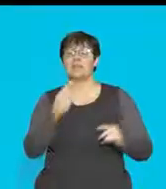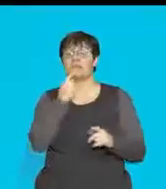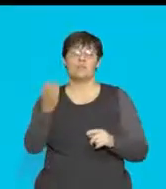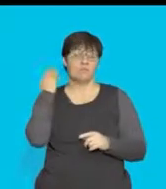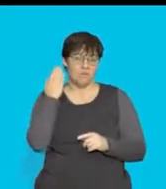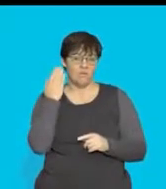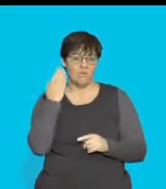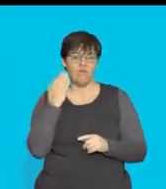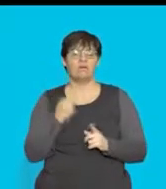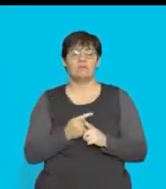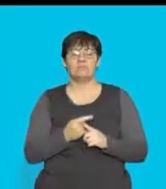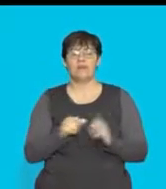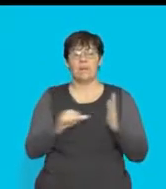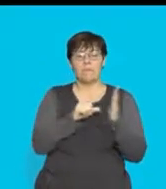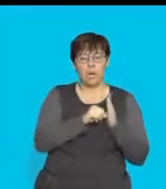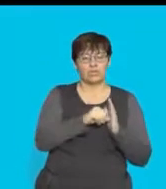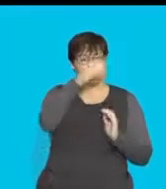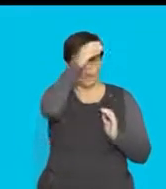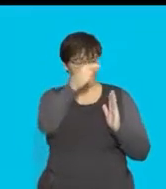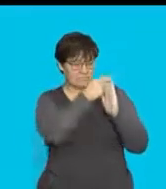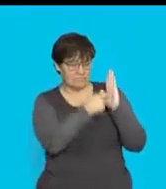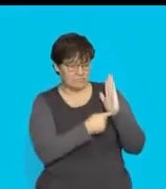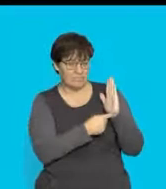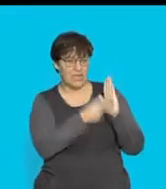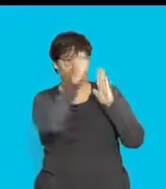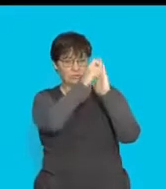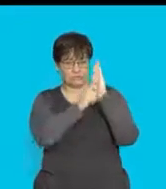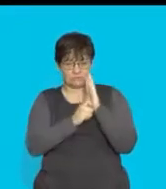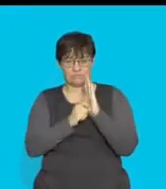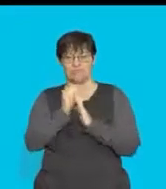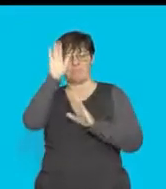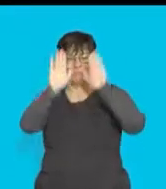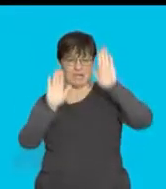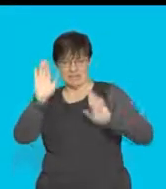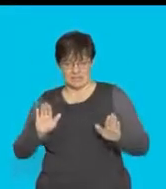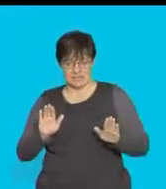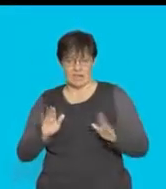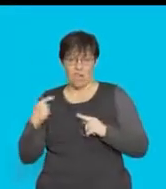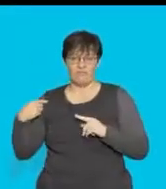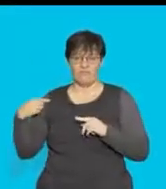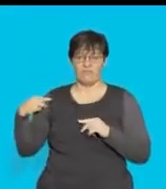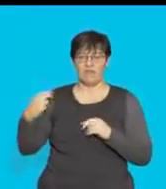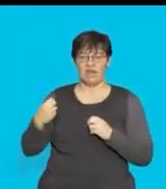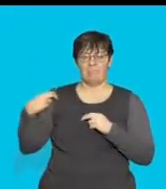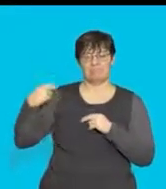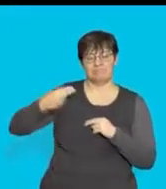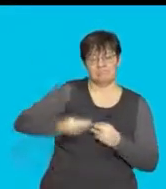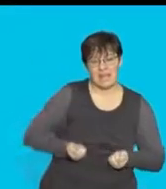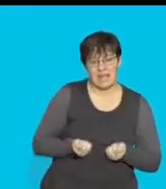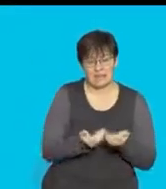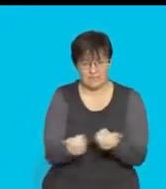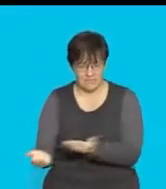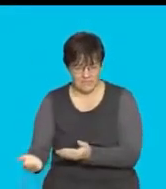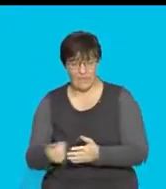So as I mentioned, let's look at some core concepts and terms, and then we will look at some patterns of inheritance where we